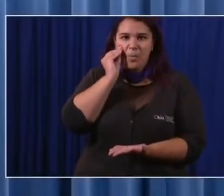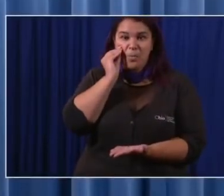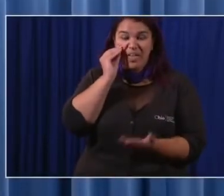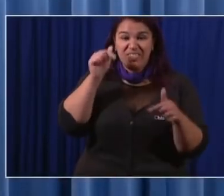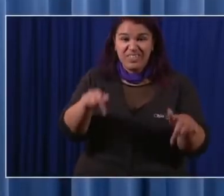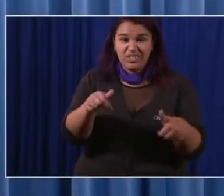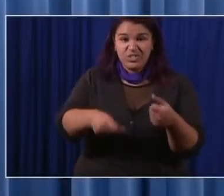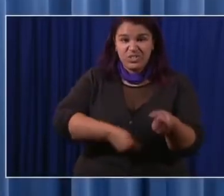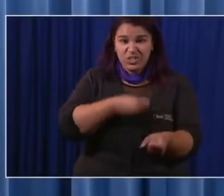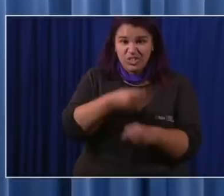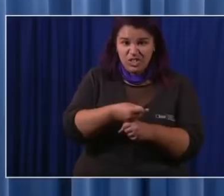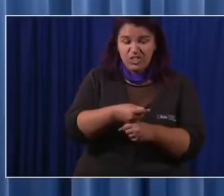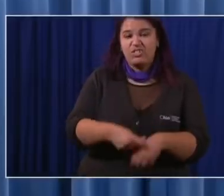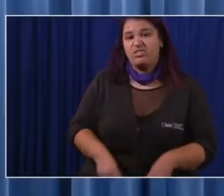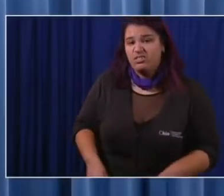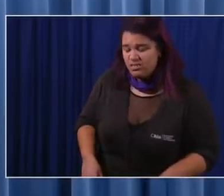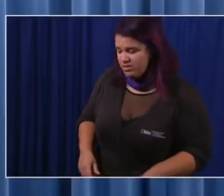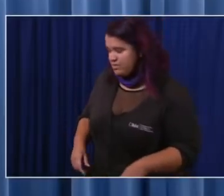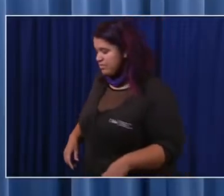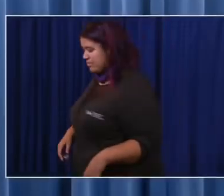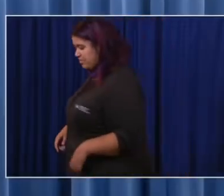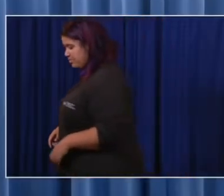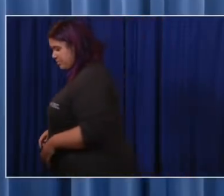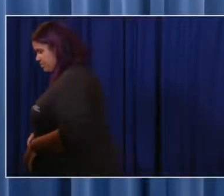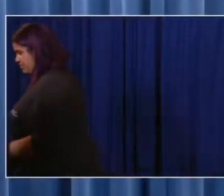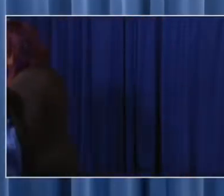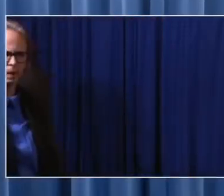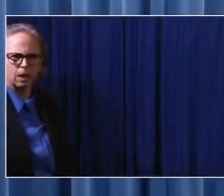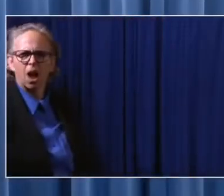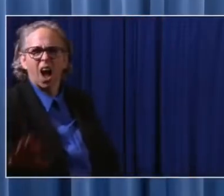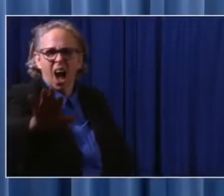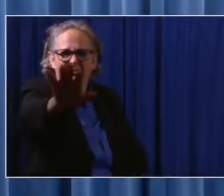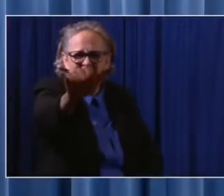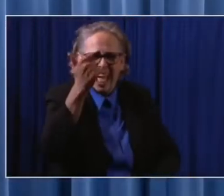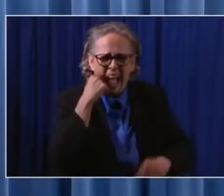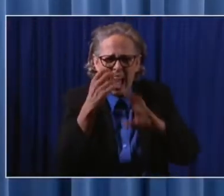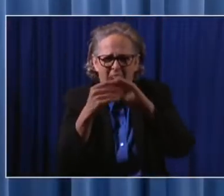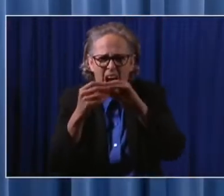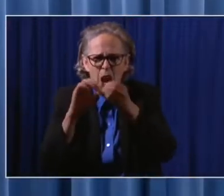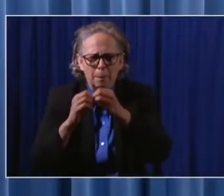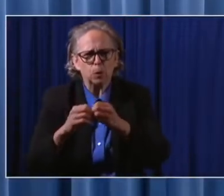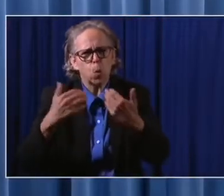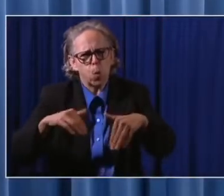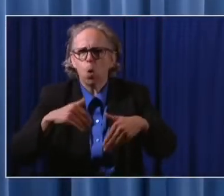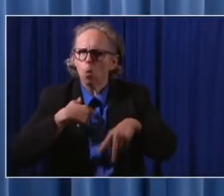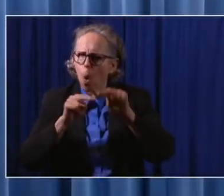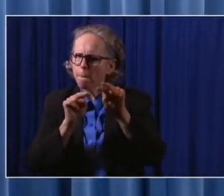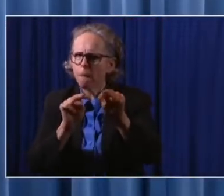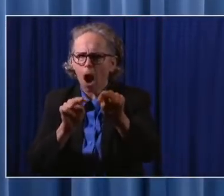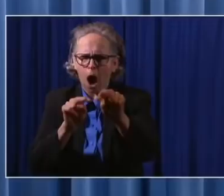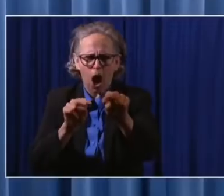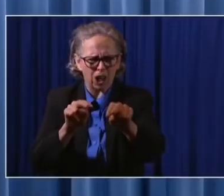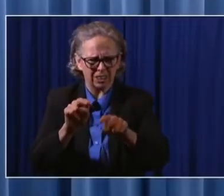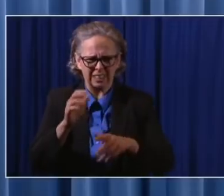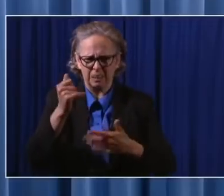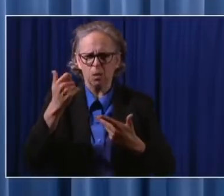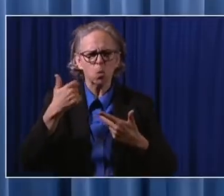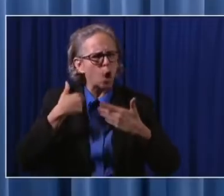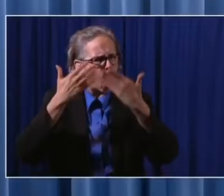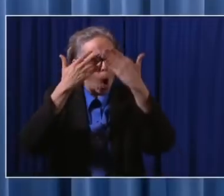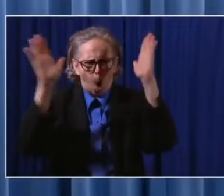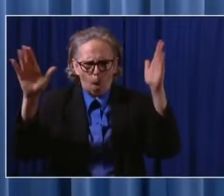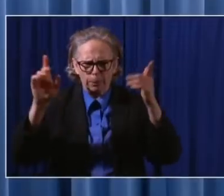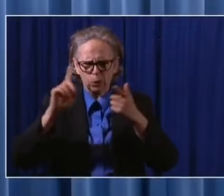We'll certainly monitor it, and we'll see how things are going. We're certainly open. Obviously, you have to find the